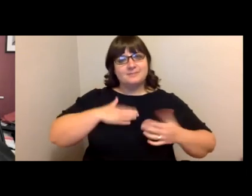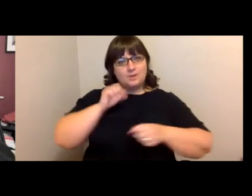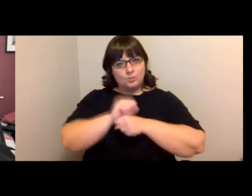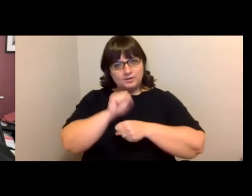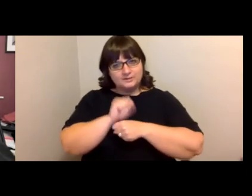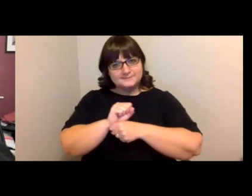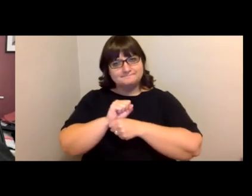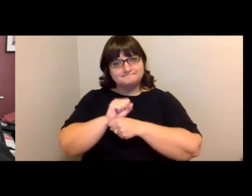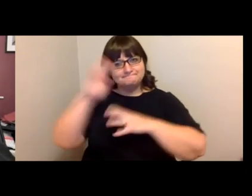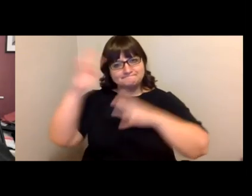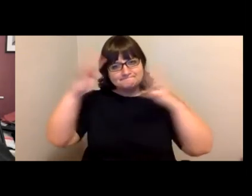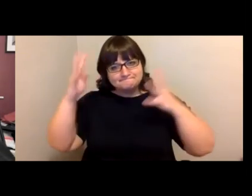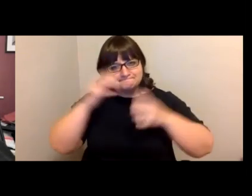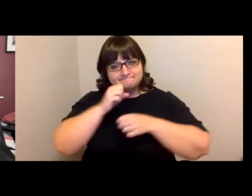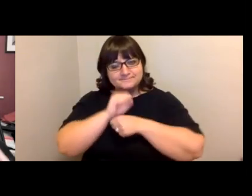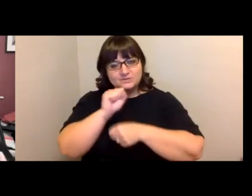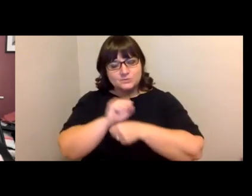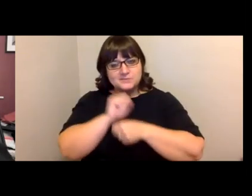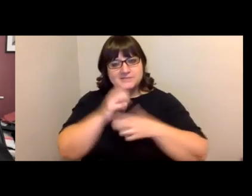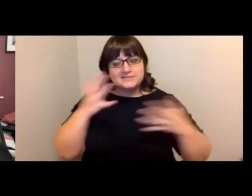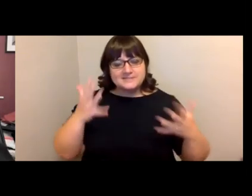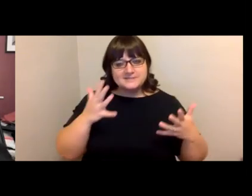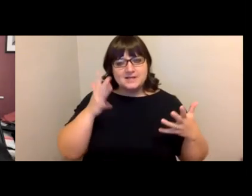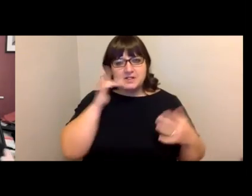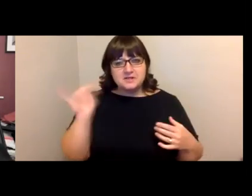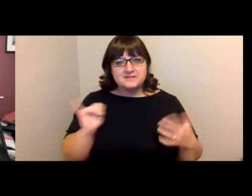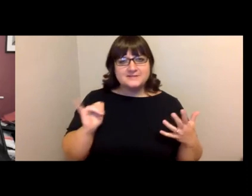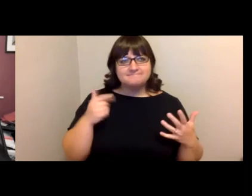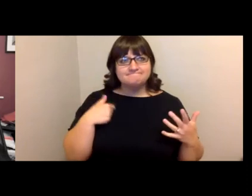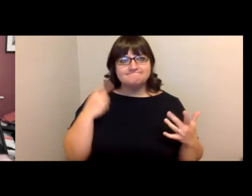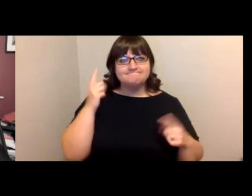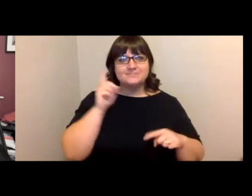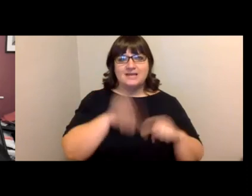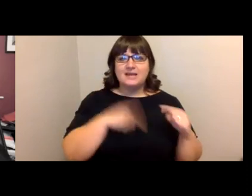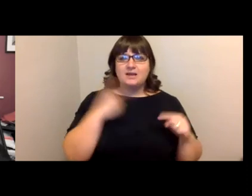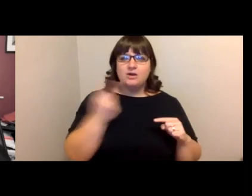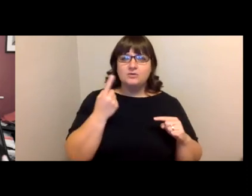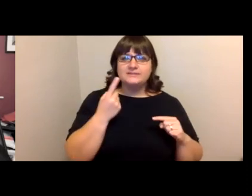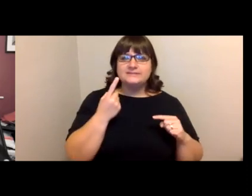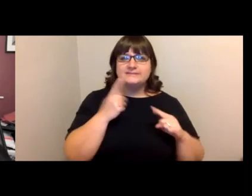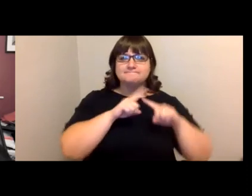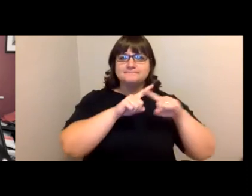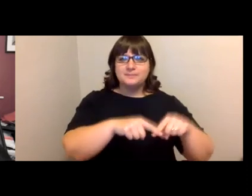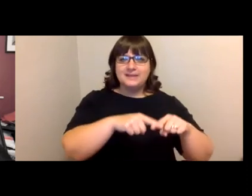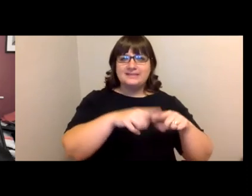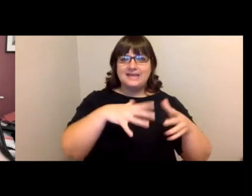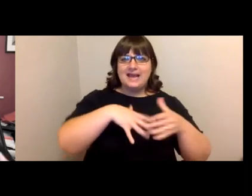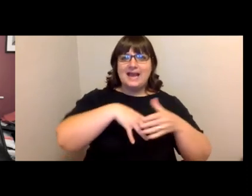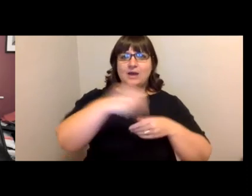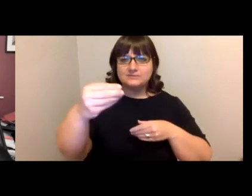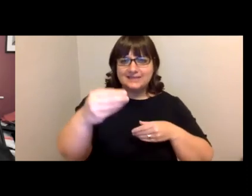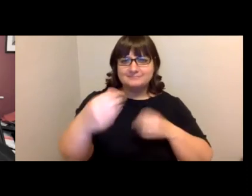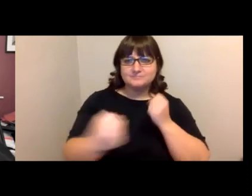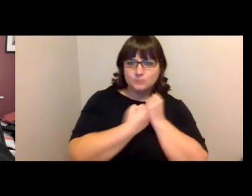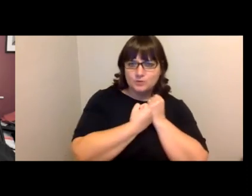always rely on outside forces or outside support for how my practice exists. And so there aren't